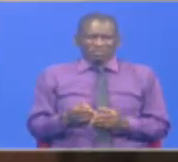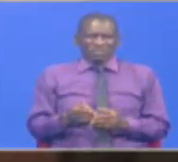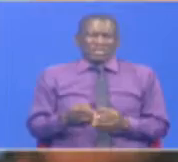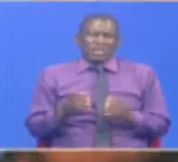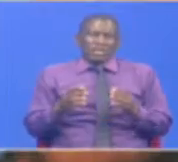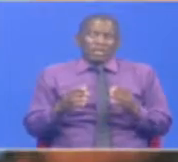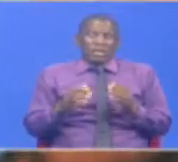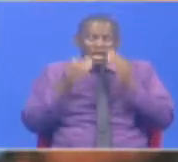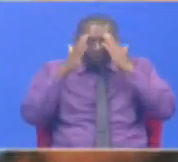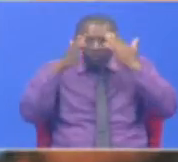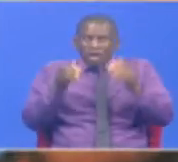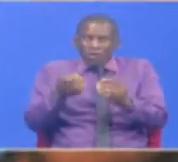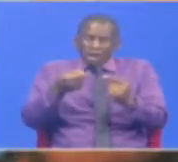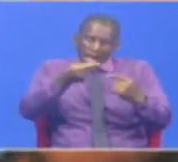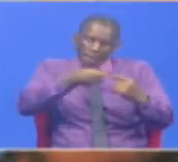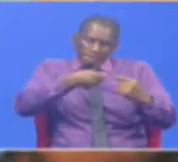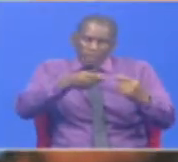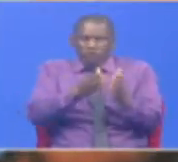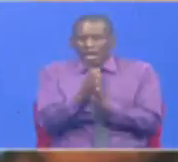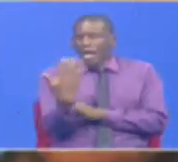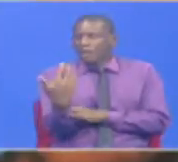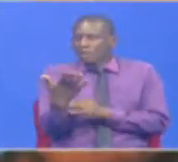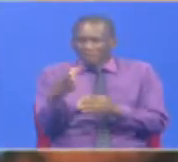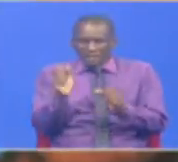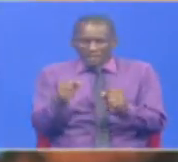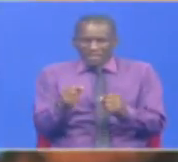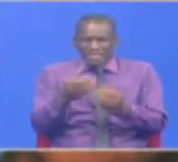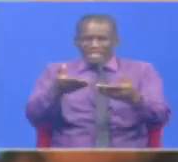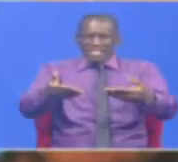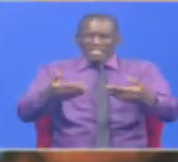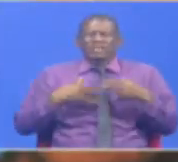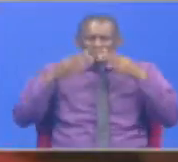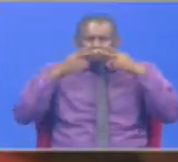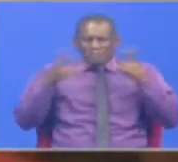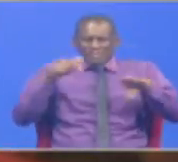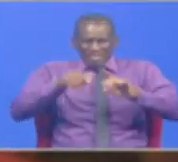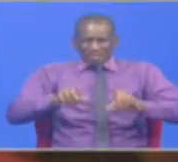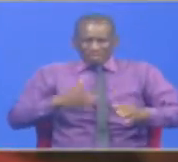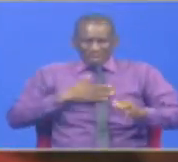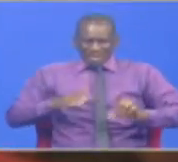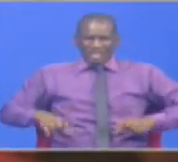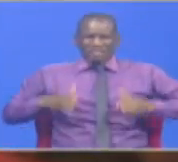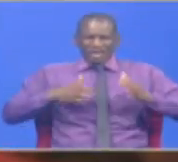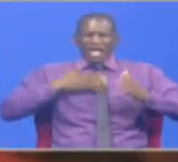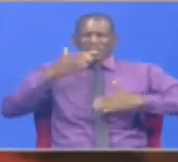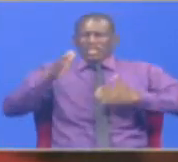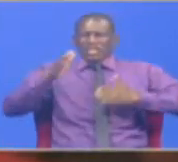a pencil and paper could bring so much peace in my life and joy.